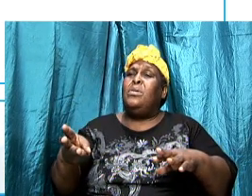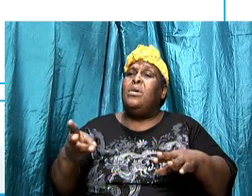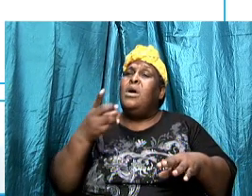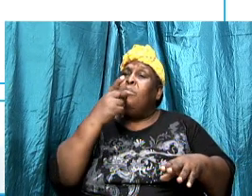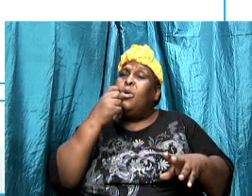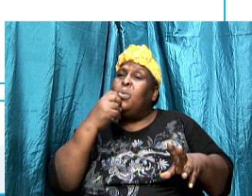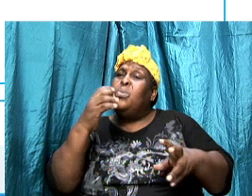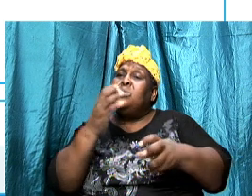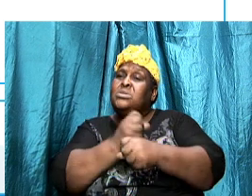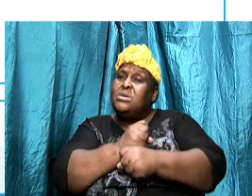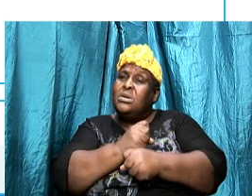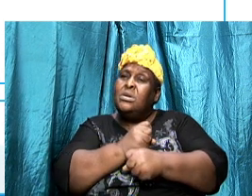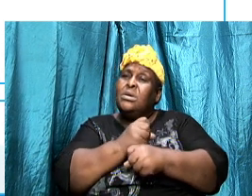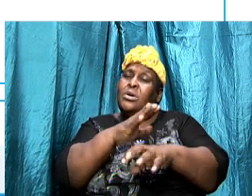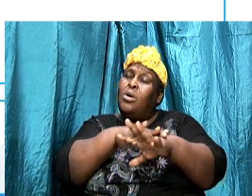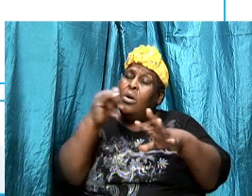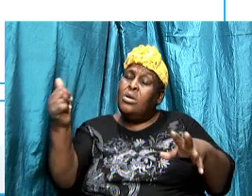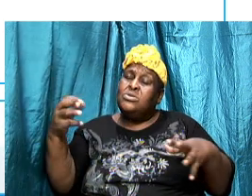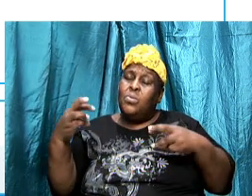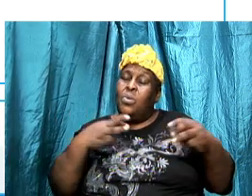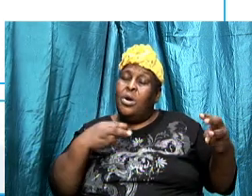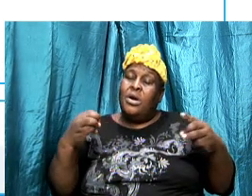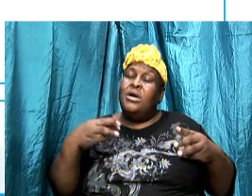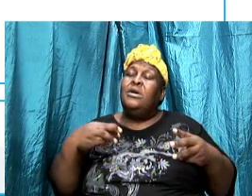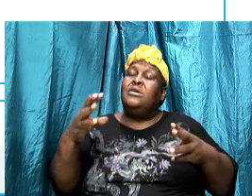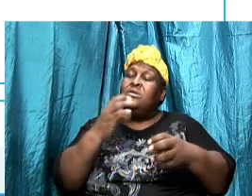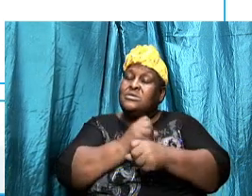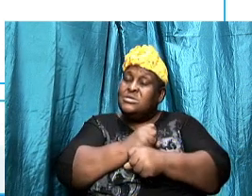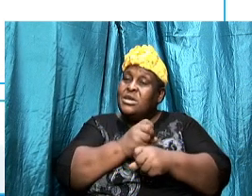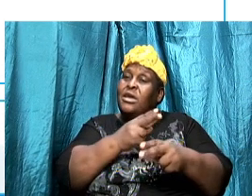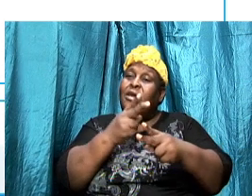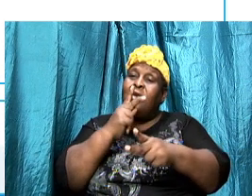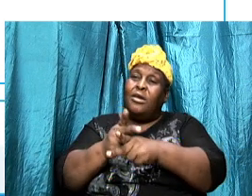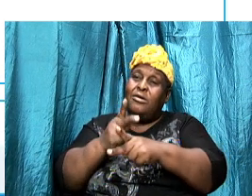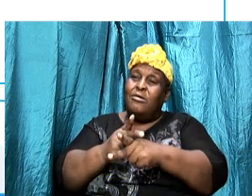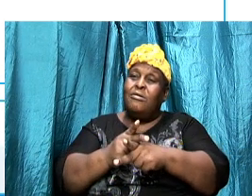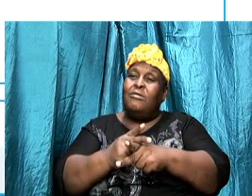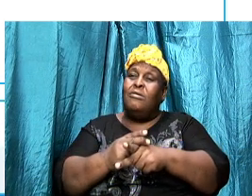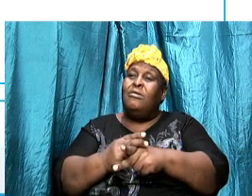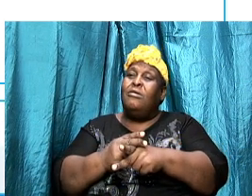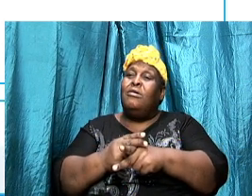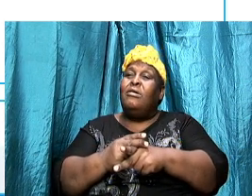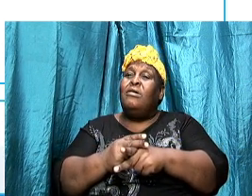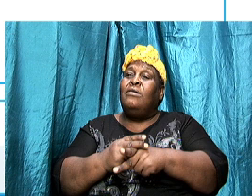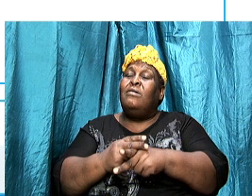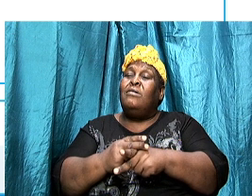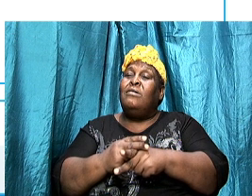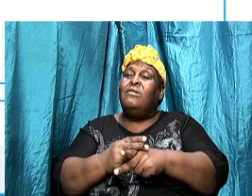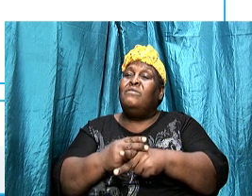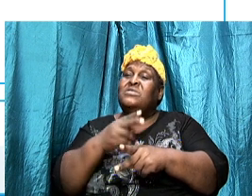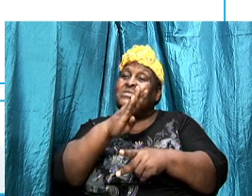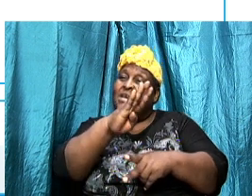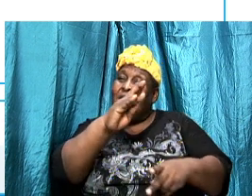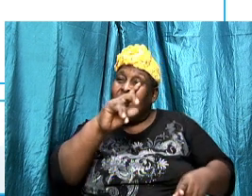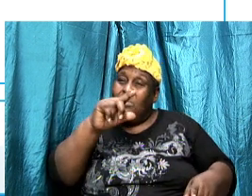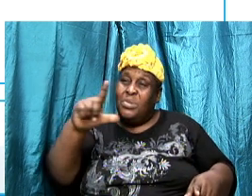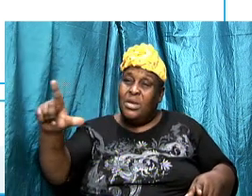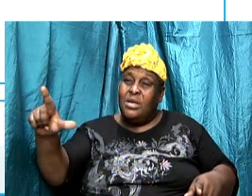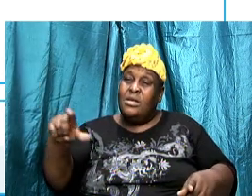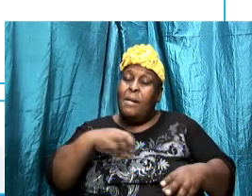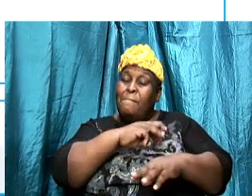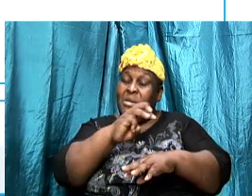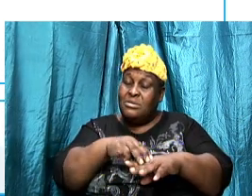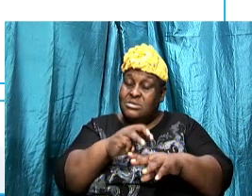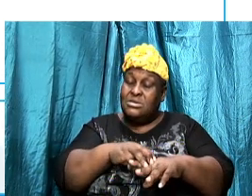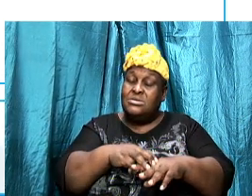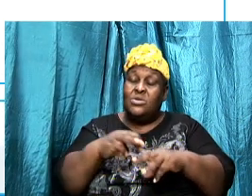care of his expenses. And so he was saying that in terms of the minister, that the minister is really at war for Christ and for God,